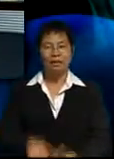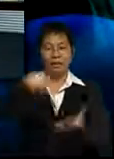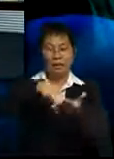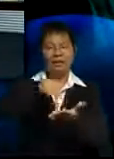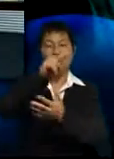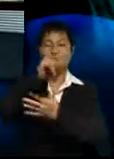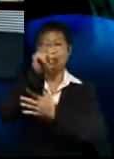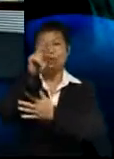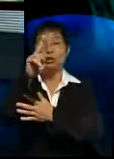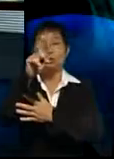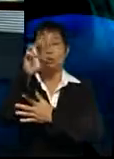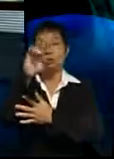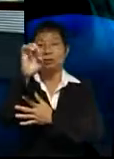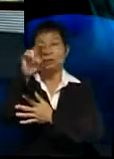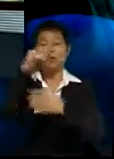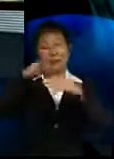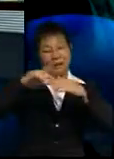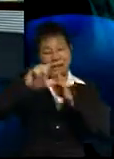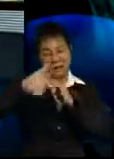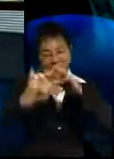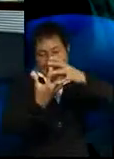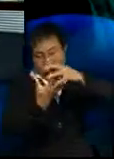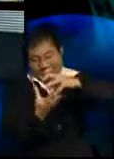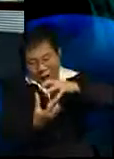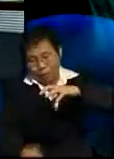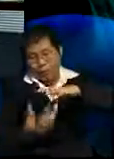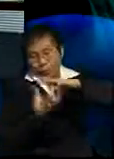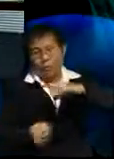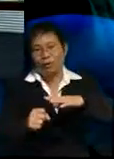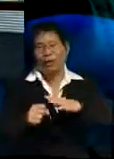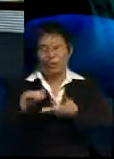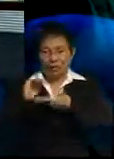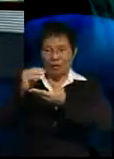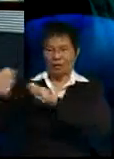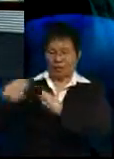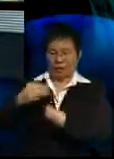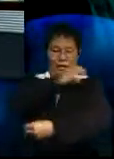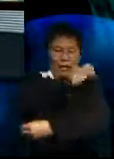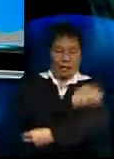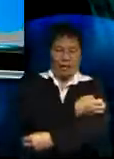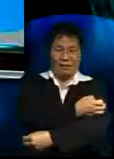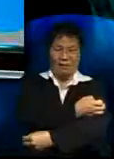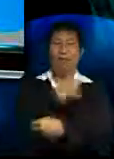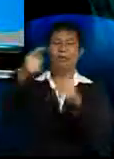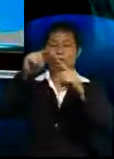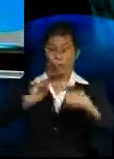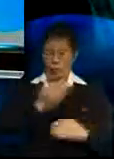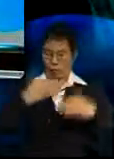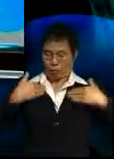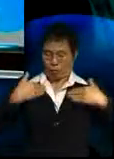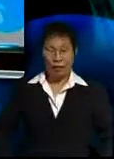These nutrients are then absorbed and used to provide the energy that is needed by our body.